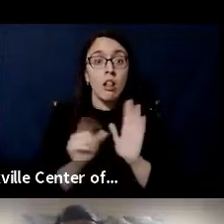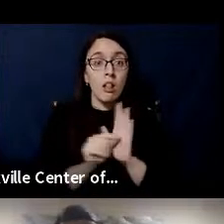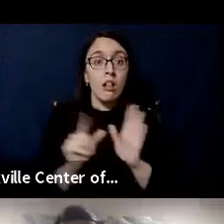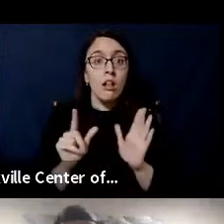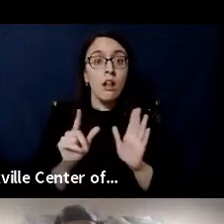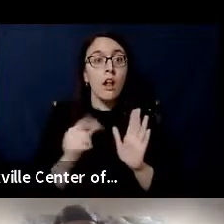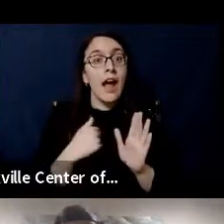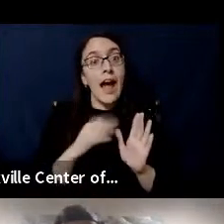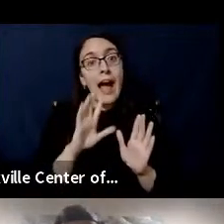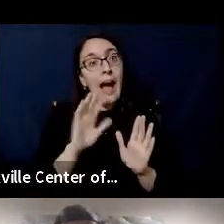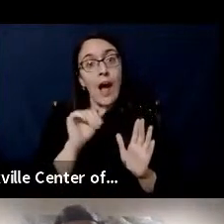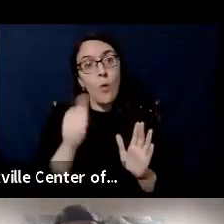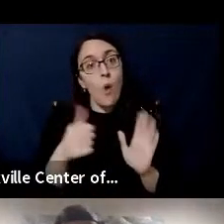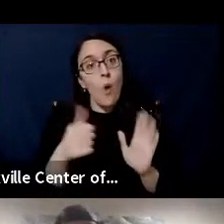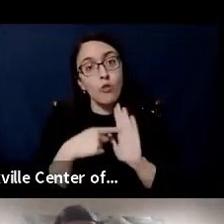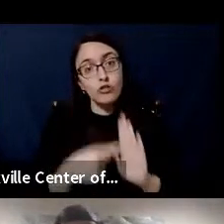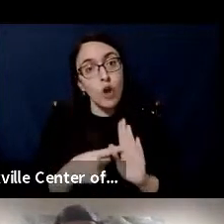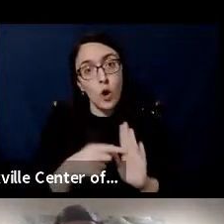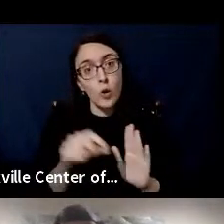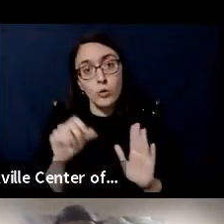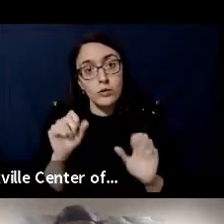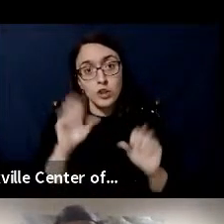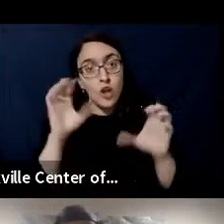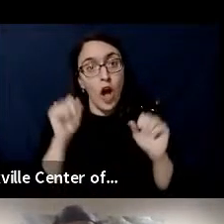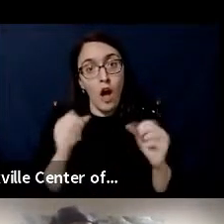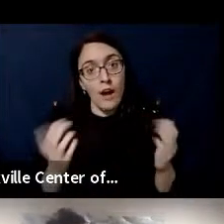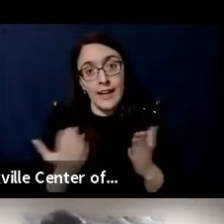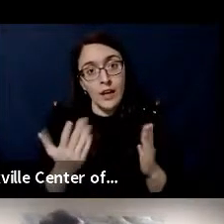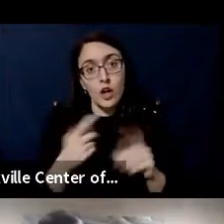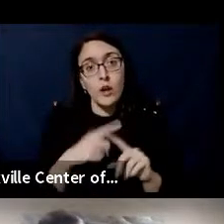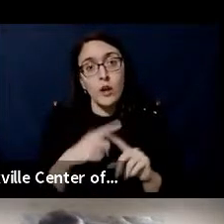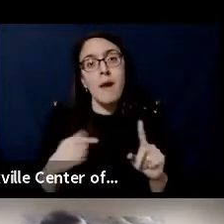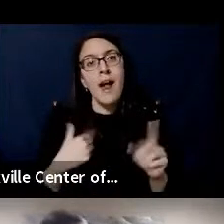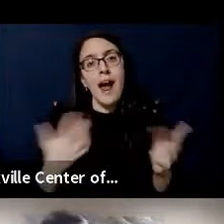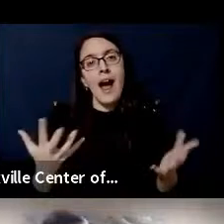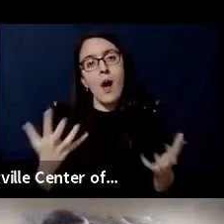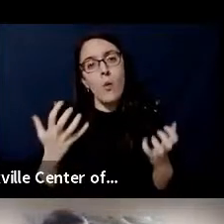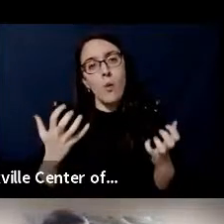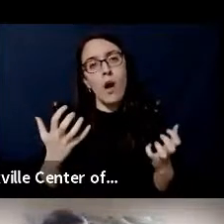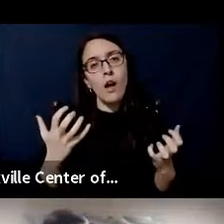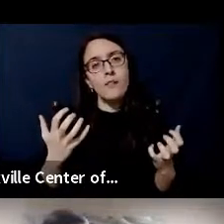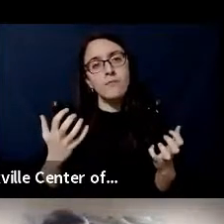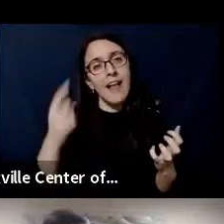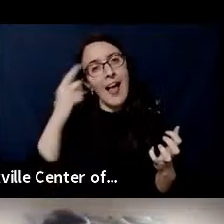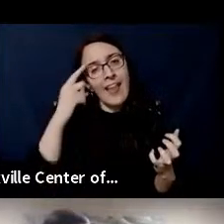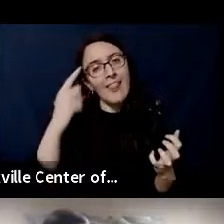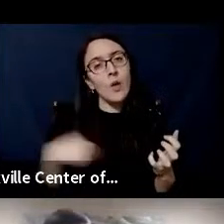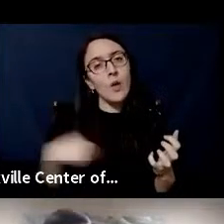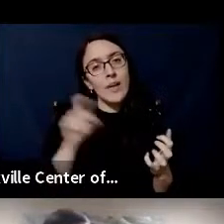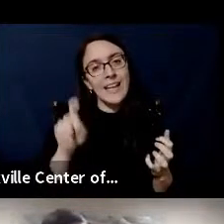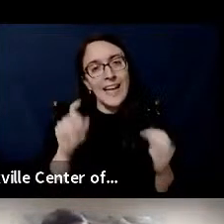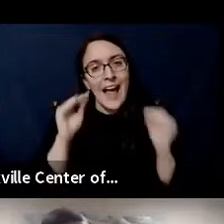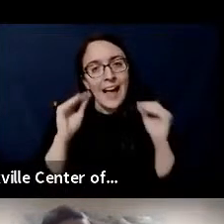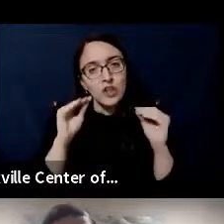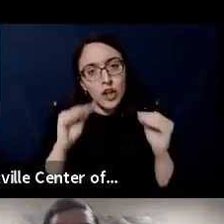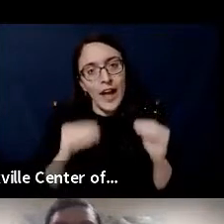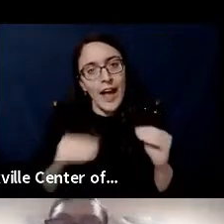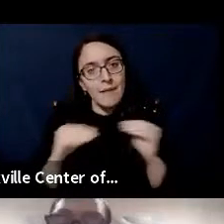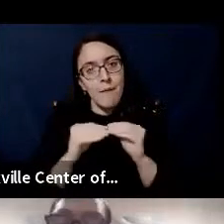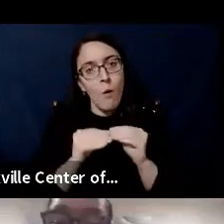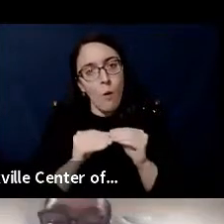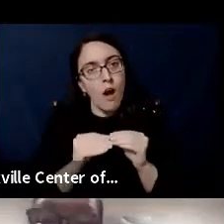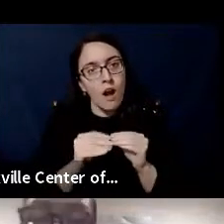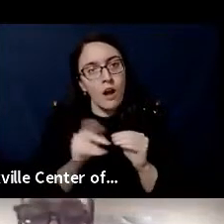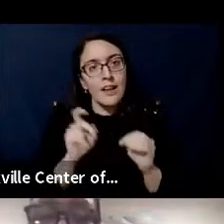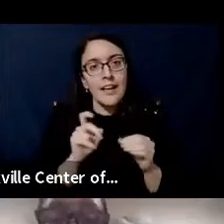going to shock you with it here, but I think we need to educate a little bit more. We need to point people in the direction